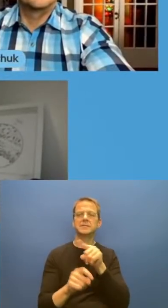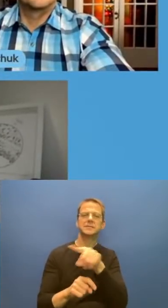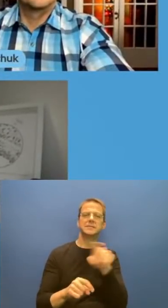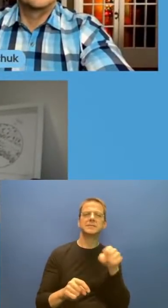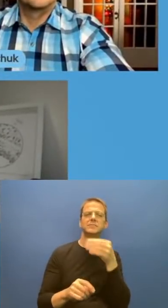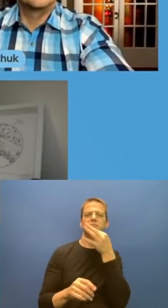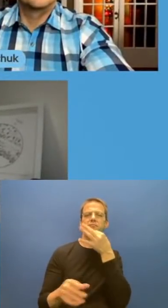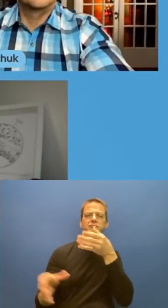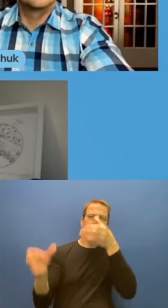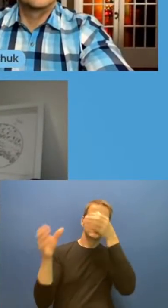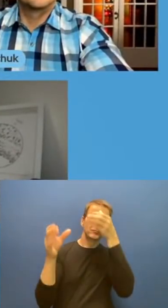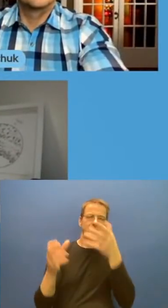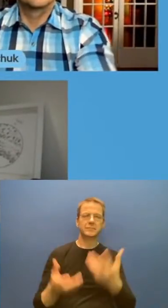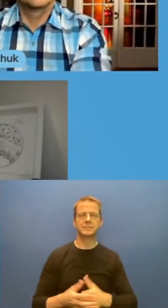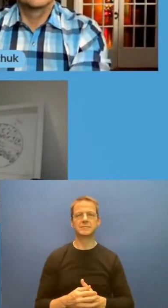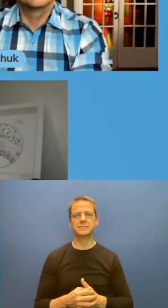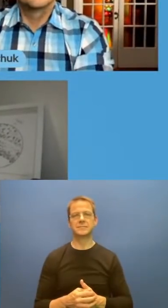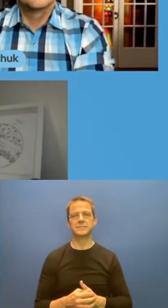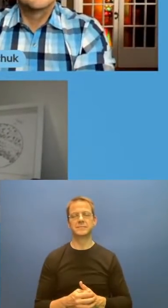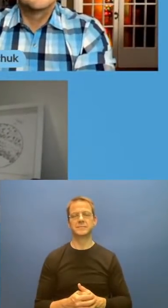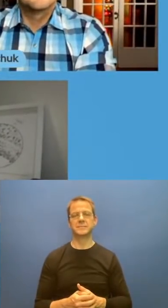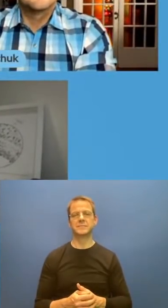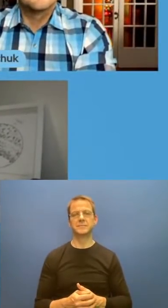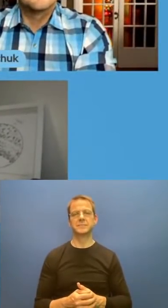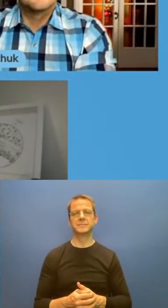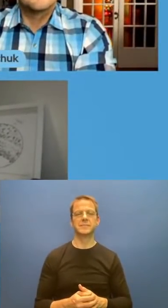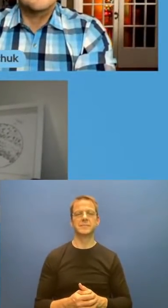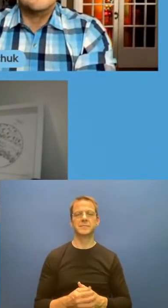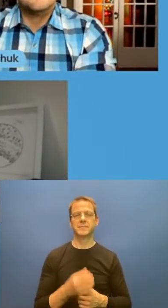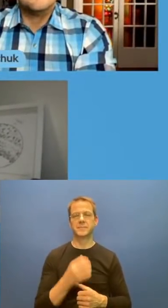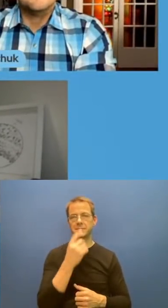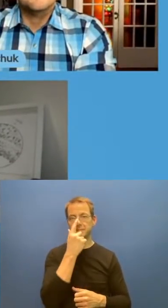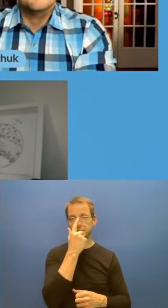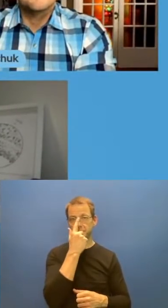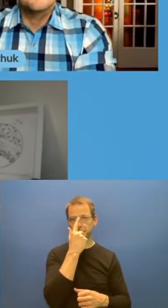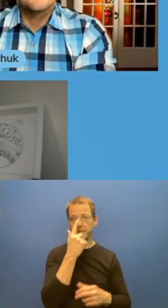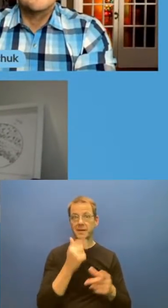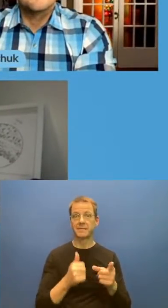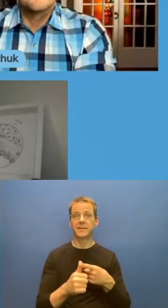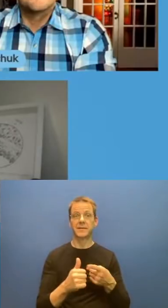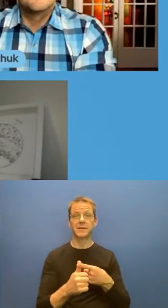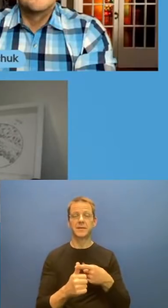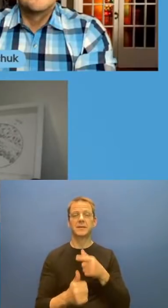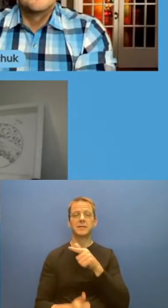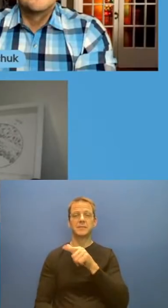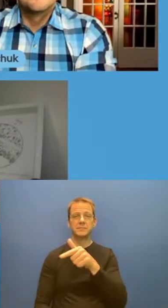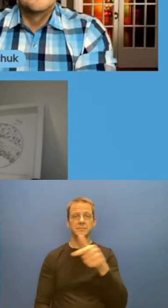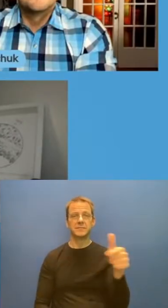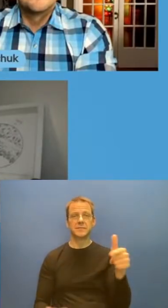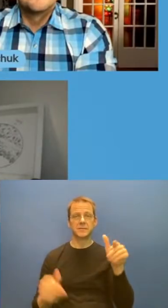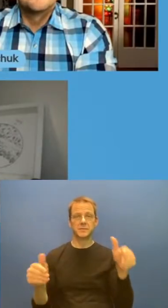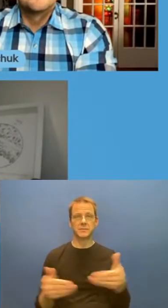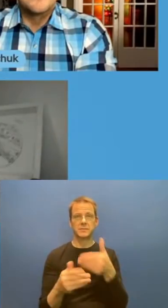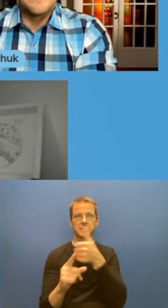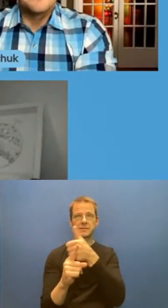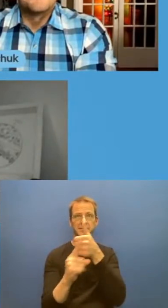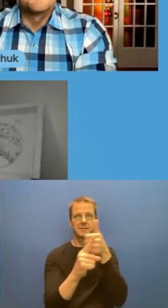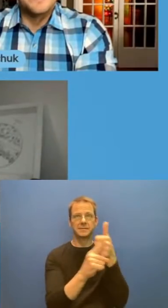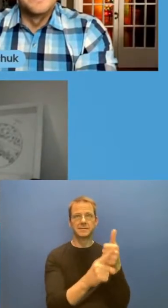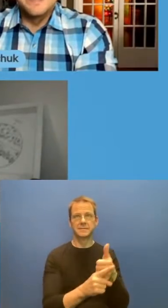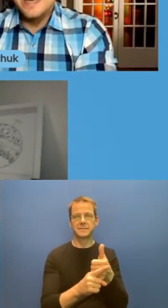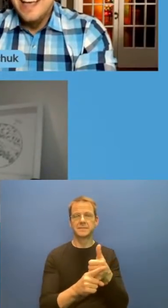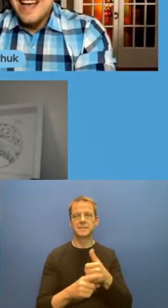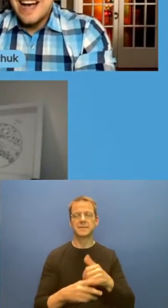just go around the circles-ish squares, the square circles, starting with Dr. Kindrachuk. Hi, thank you for joining